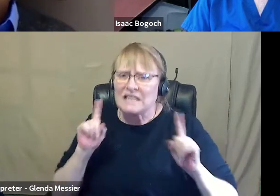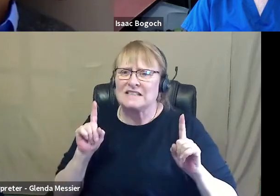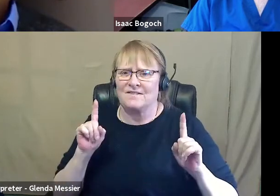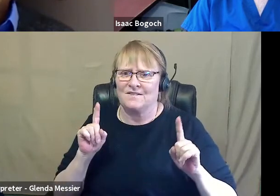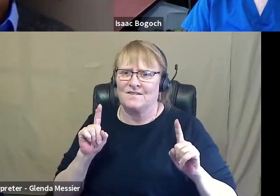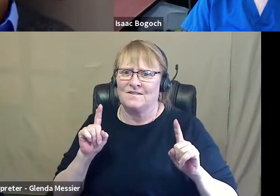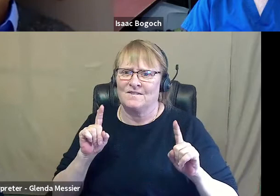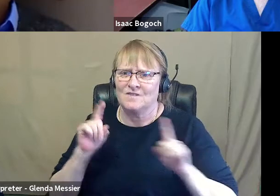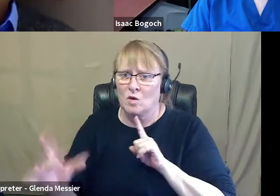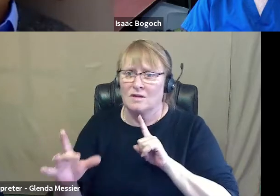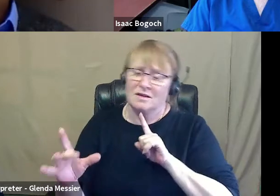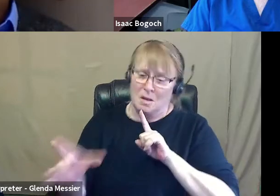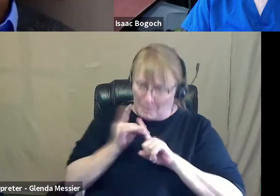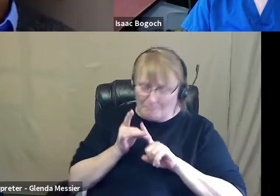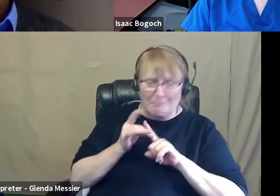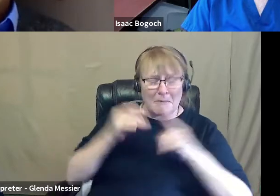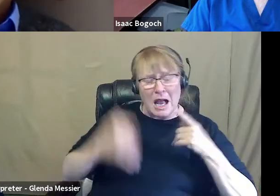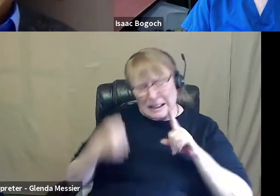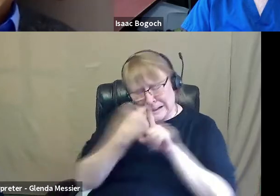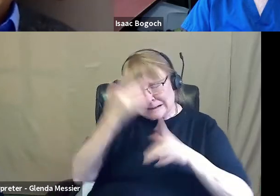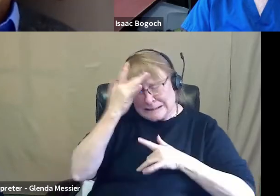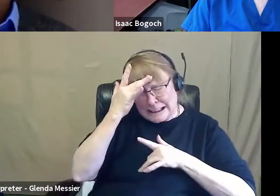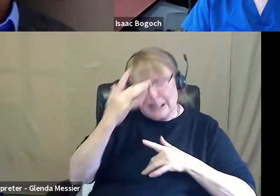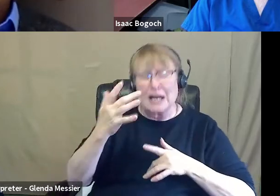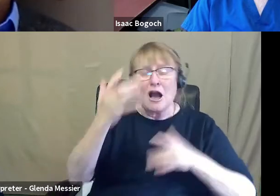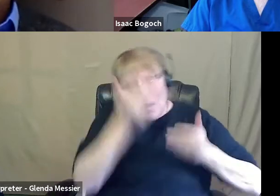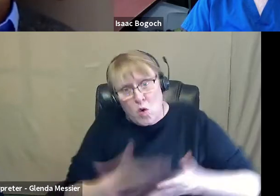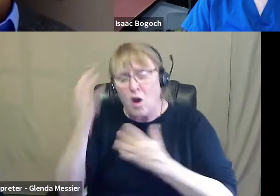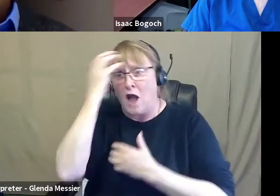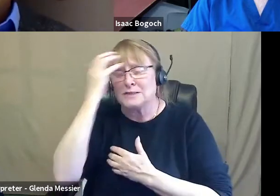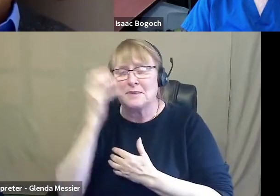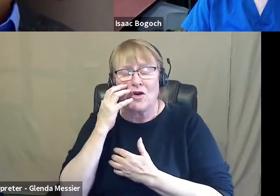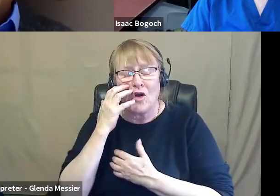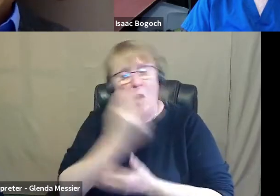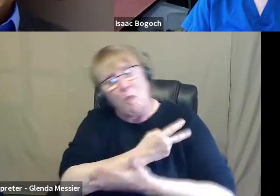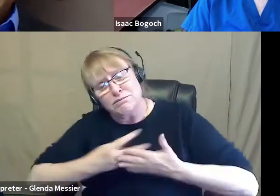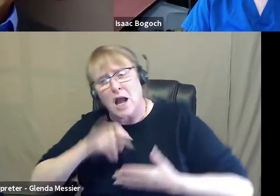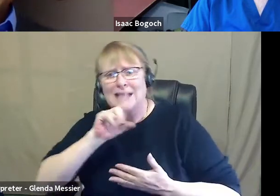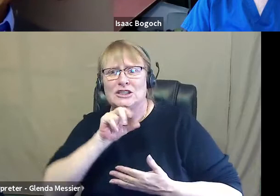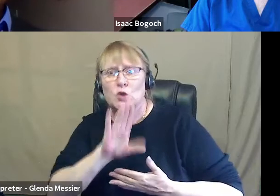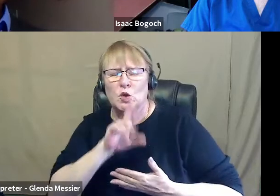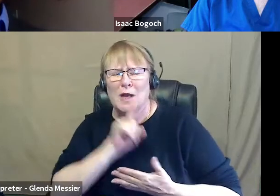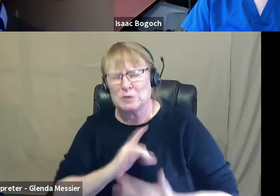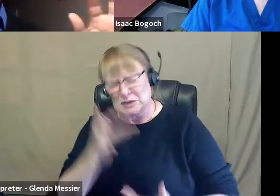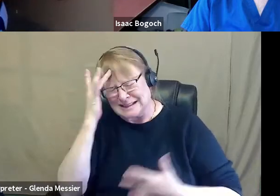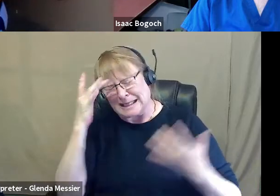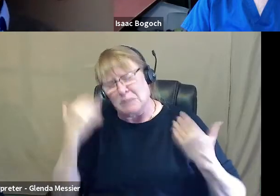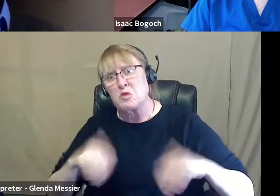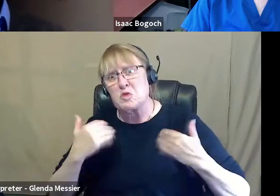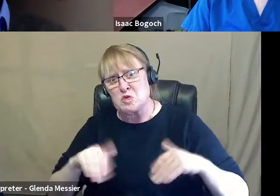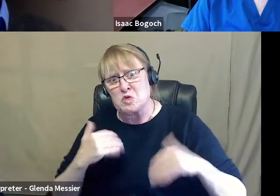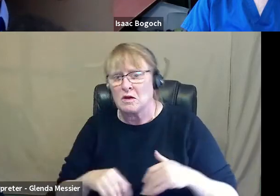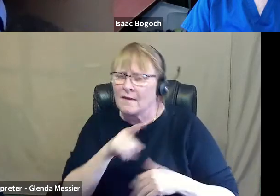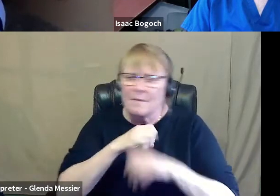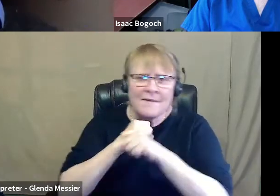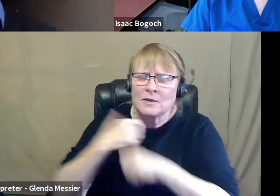from being hospitalized, ending up in the ICU, and getting very, very ill. And I think that's really important to recognize. Now, all these studies